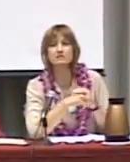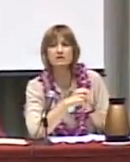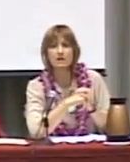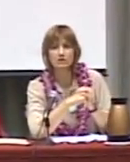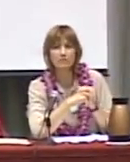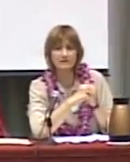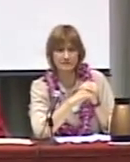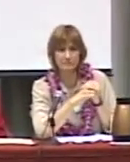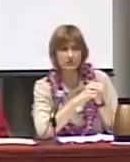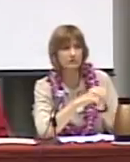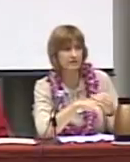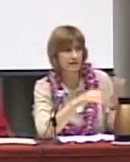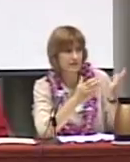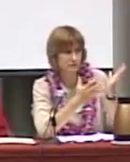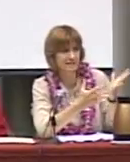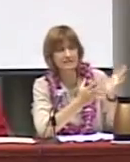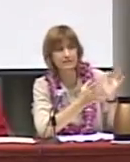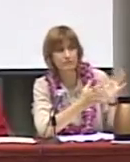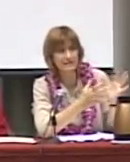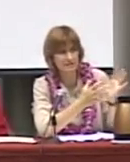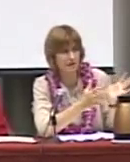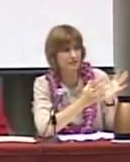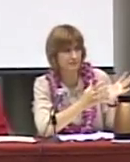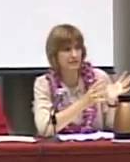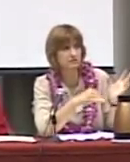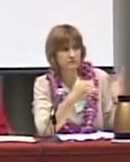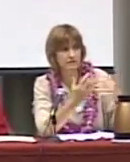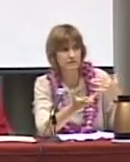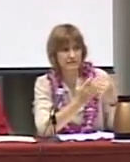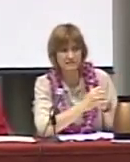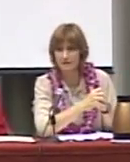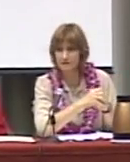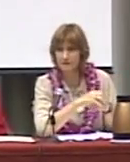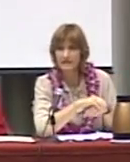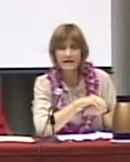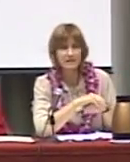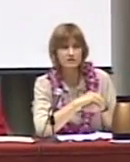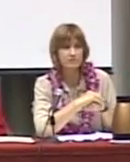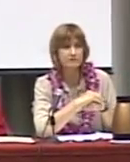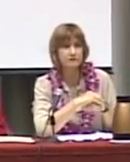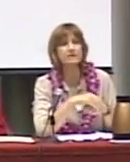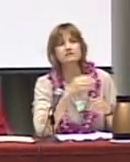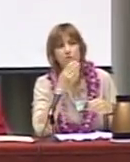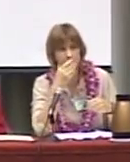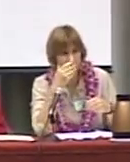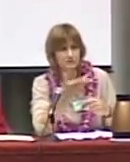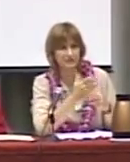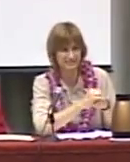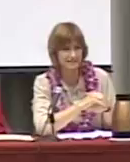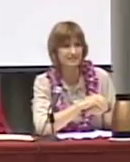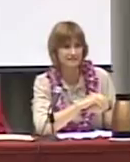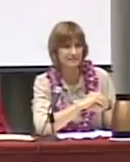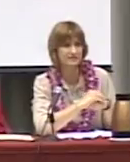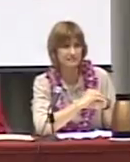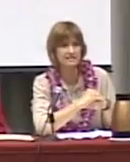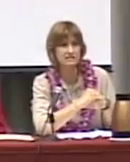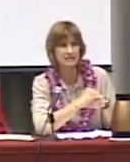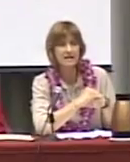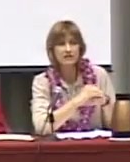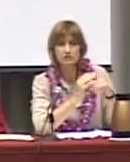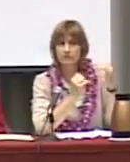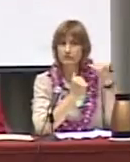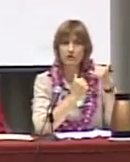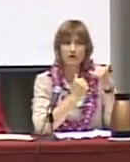That means you want someone who can translate a written document into another written document. An interpreter is oral